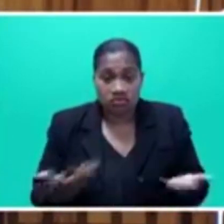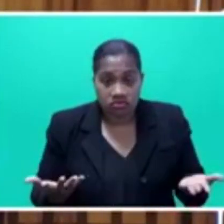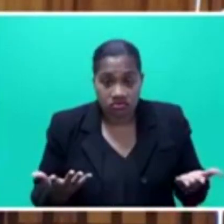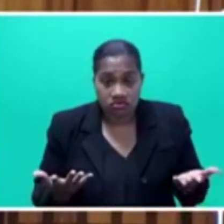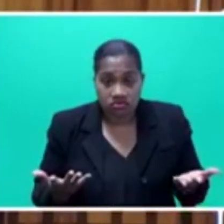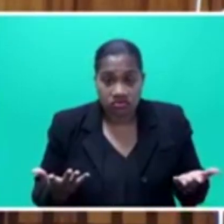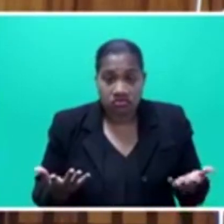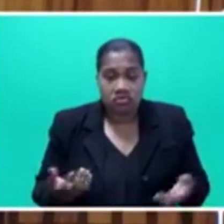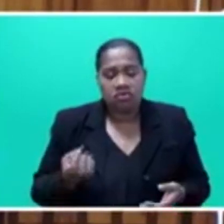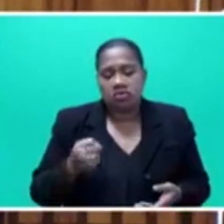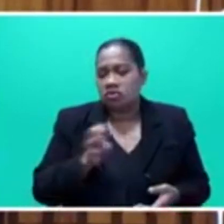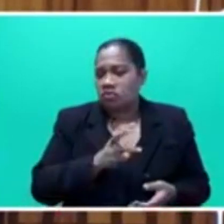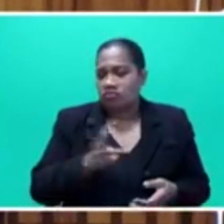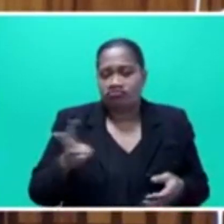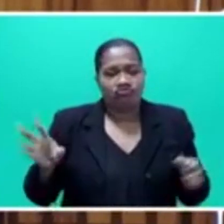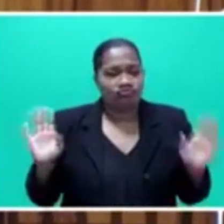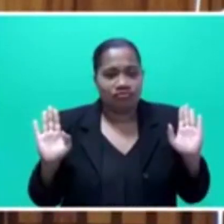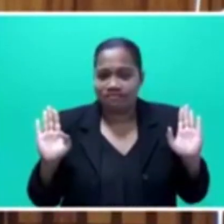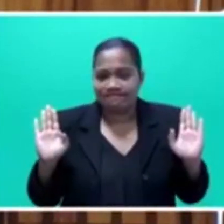No word on that.